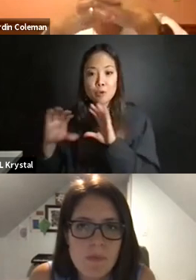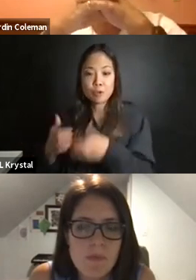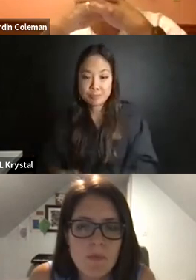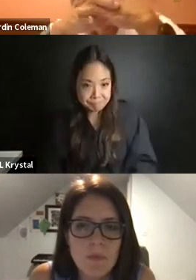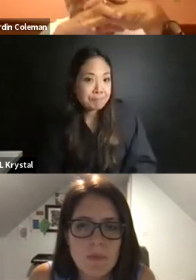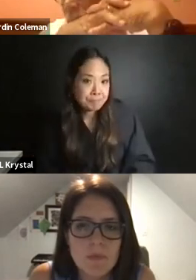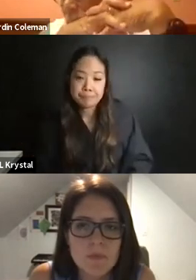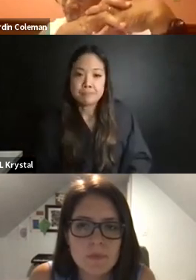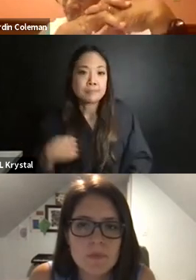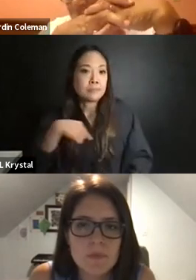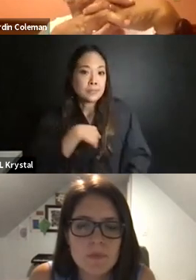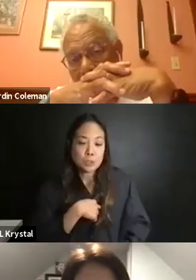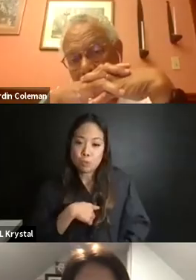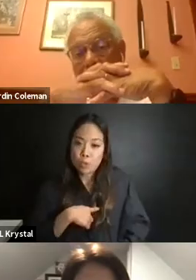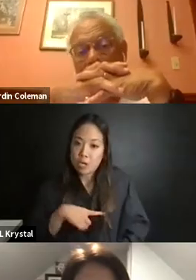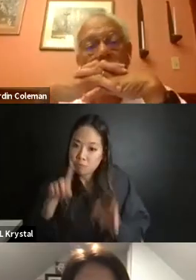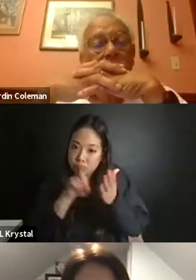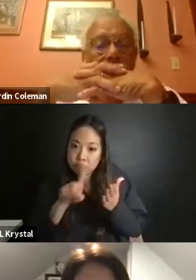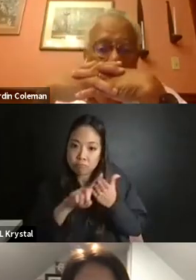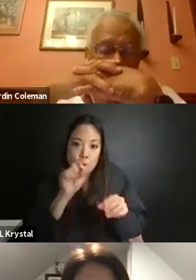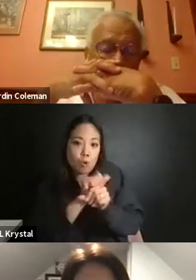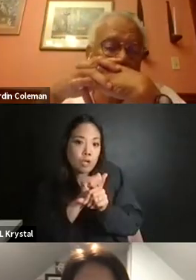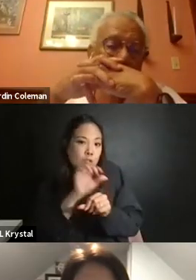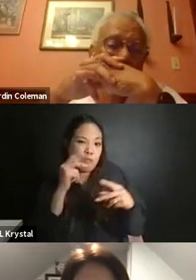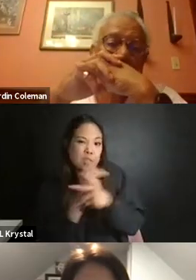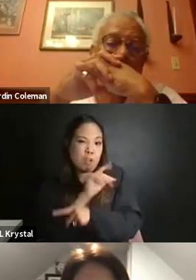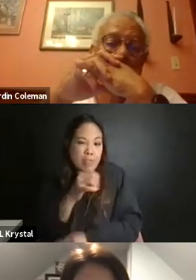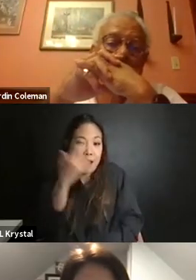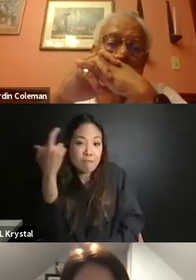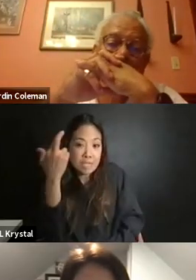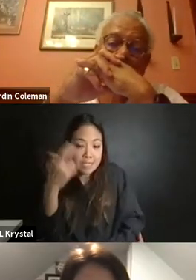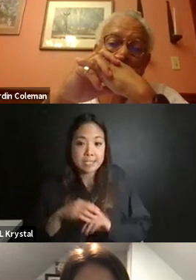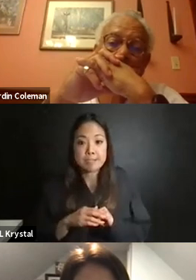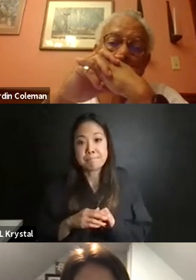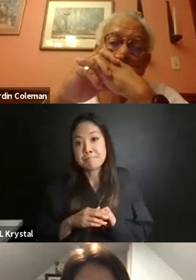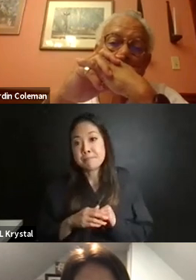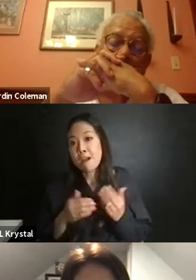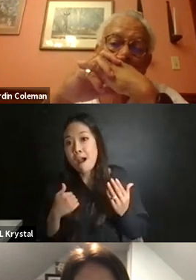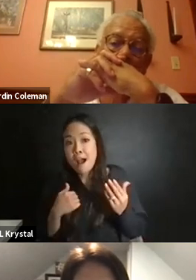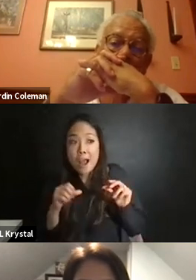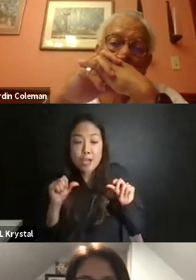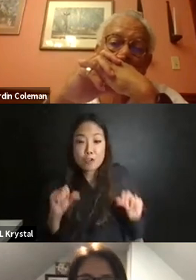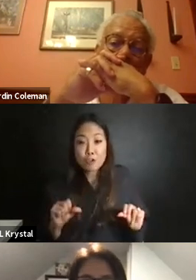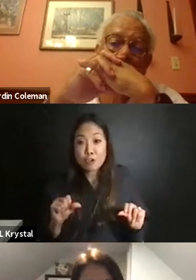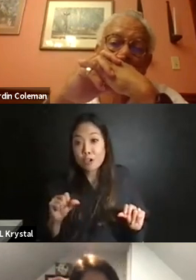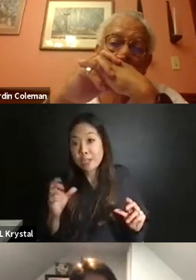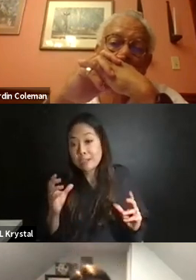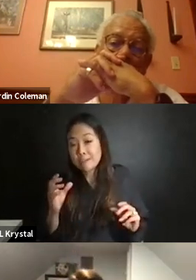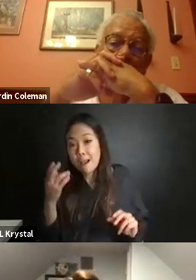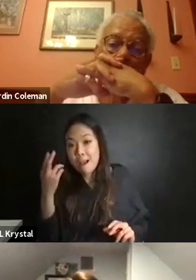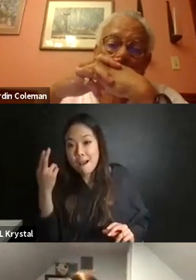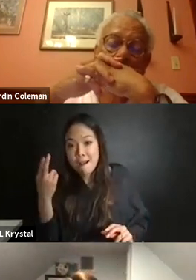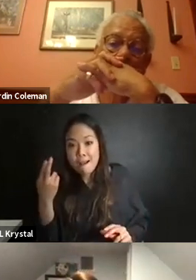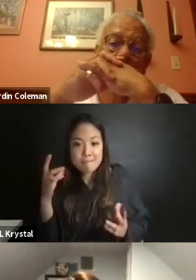figure out um you know in another committee when i looked at it i could only hypothesize at that particular time um by